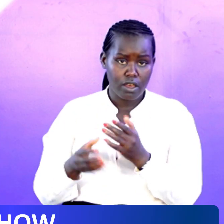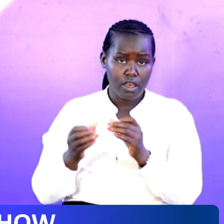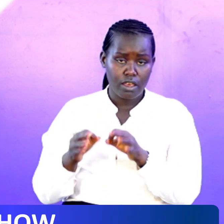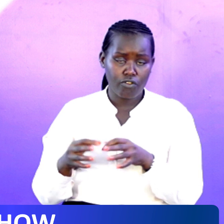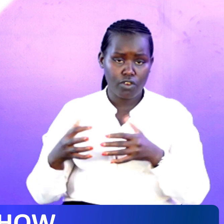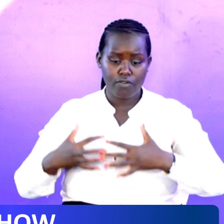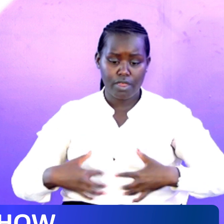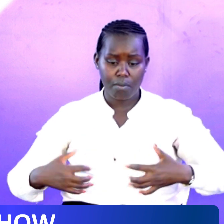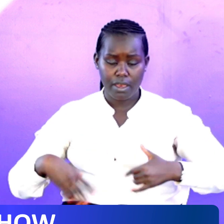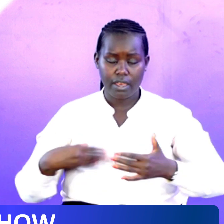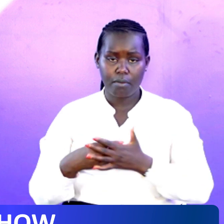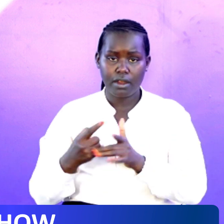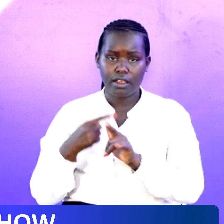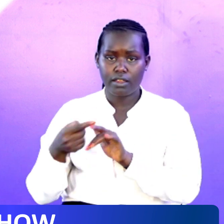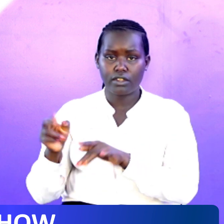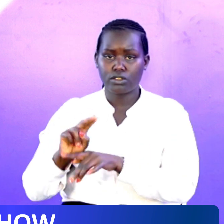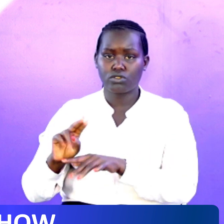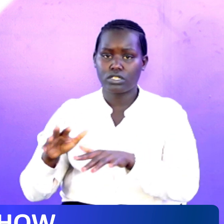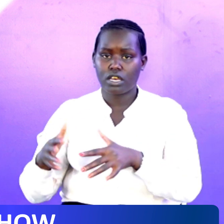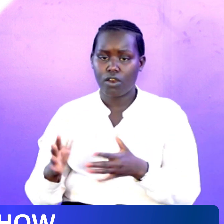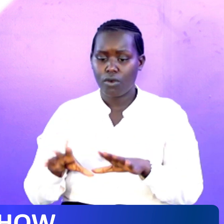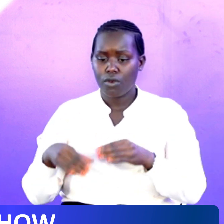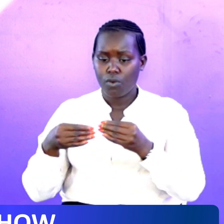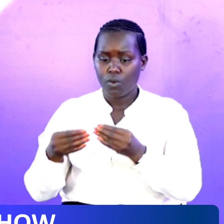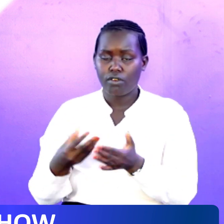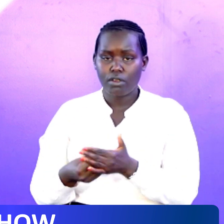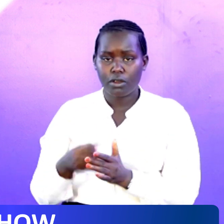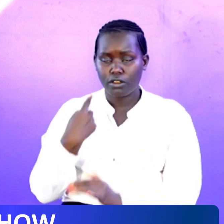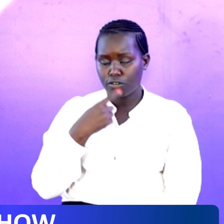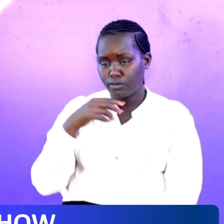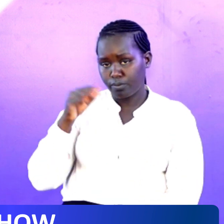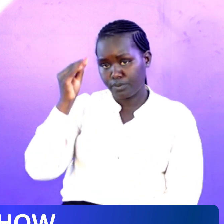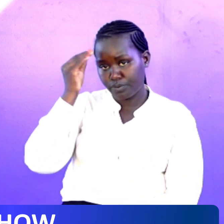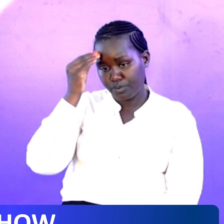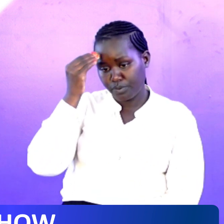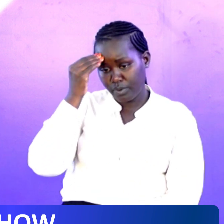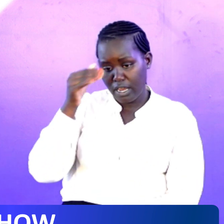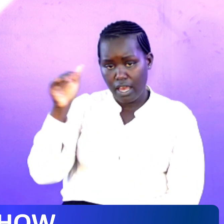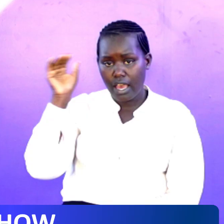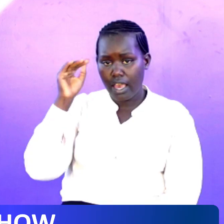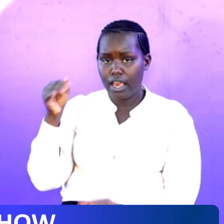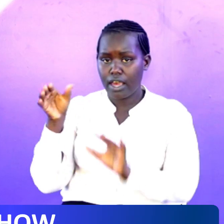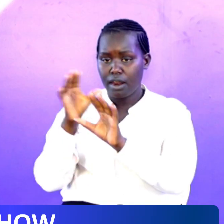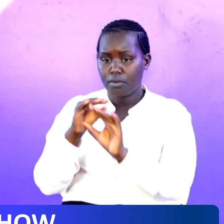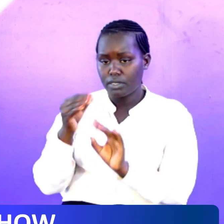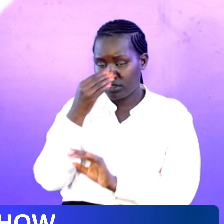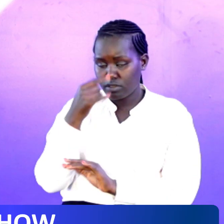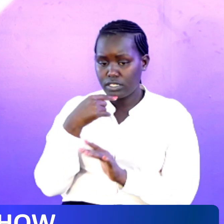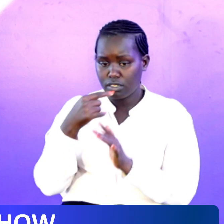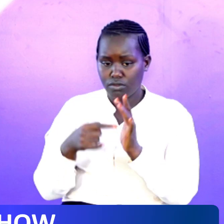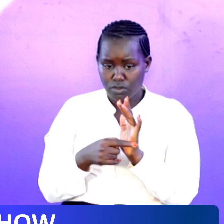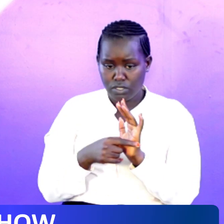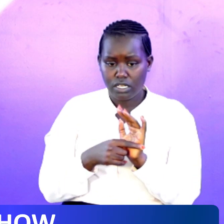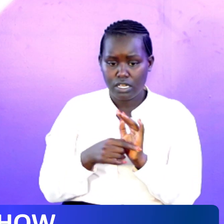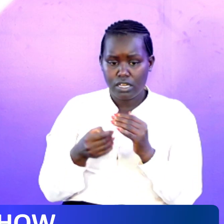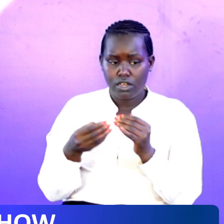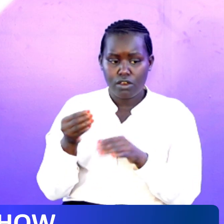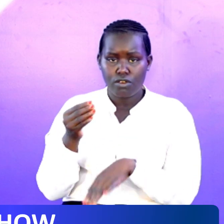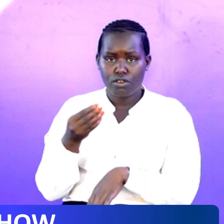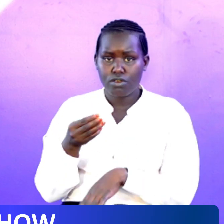then that's what is happening. You need to give the monkey the knowledge, isn't it? I heard Ruto saying that he consumes